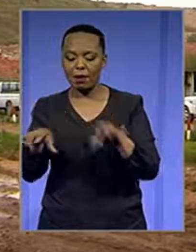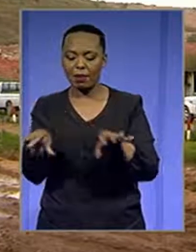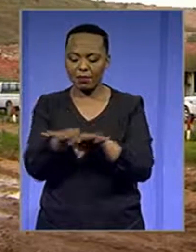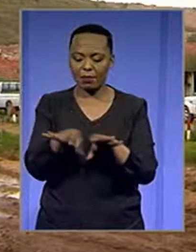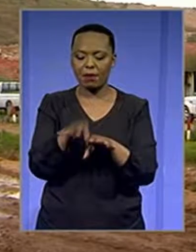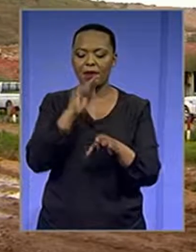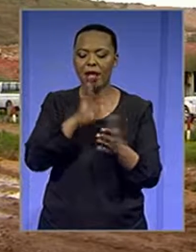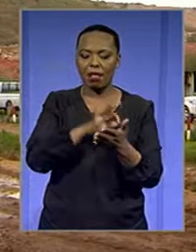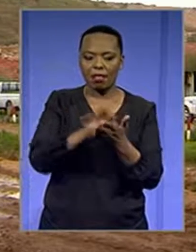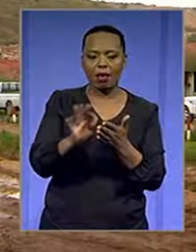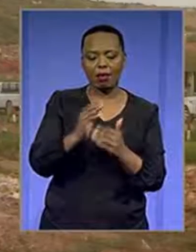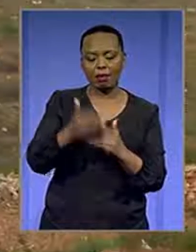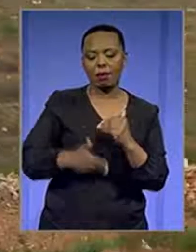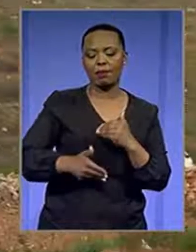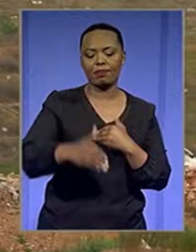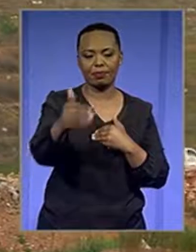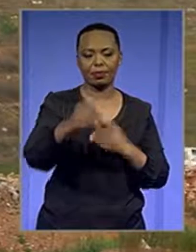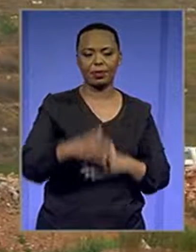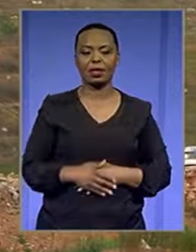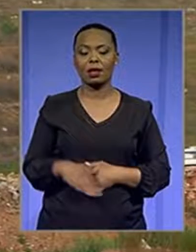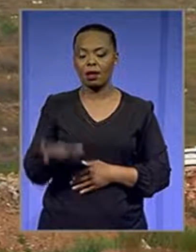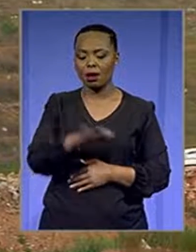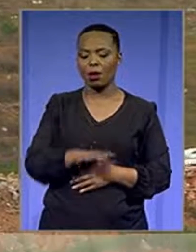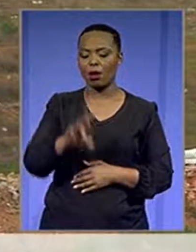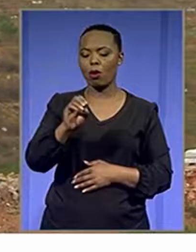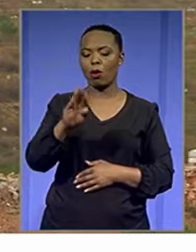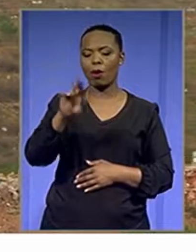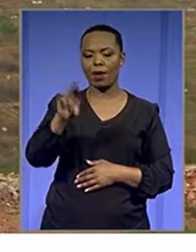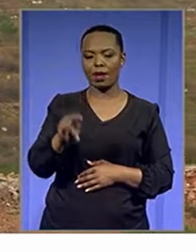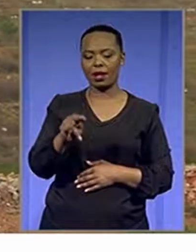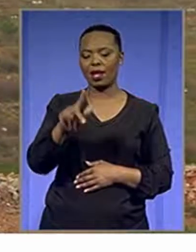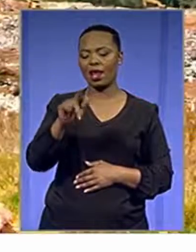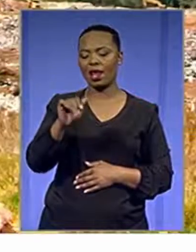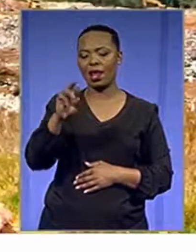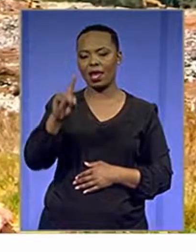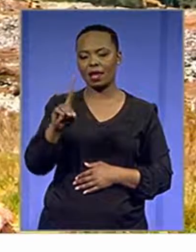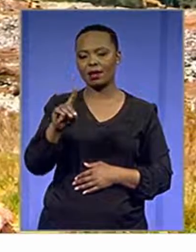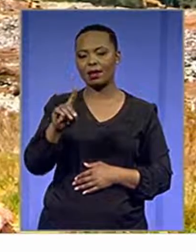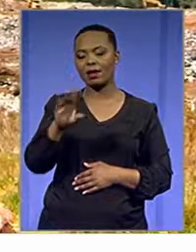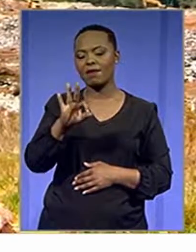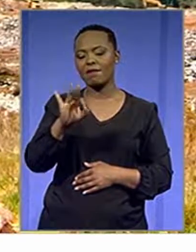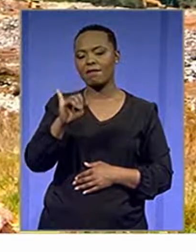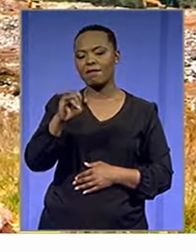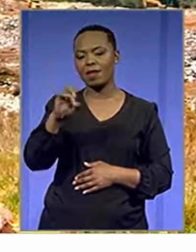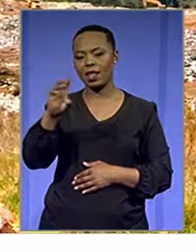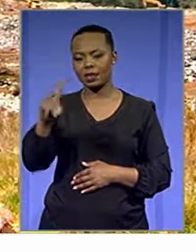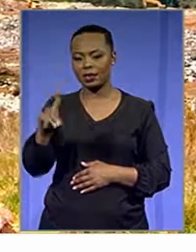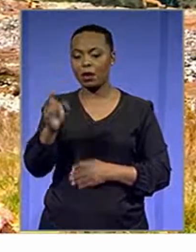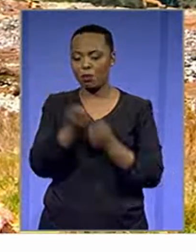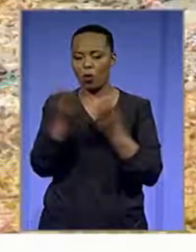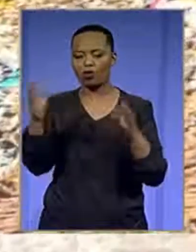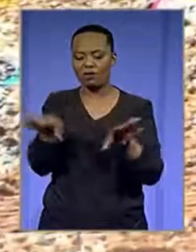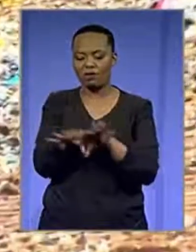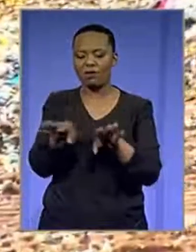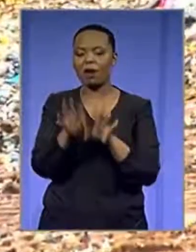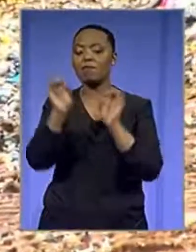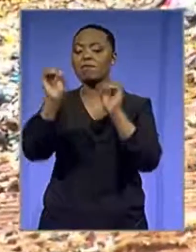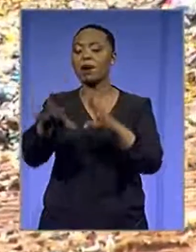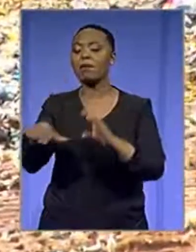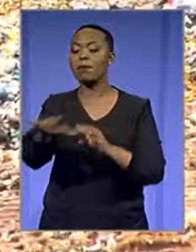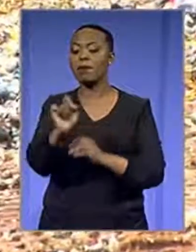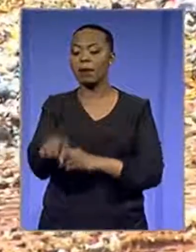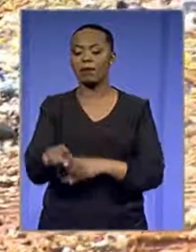Deep Landfill ke le lengwe la mafelo a go lahlwago mokgobo wa ditlakala ka Johannesburg. Lefetla la